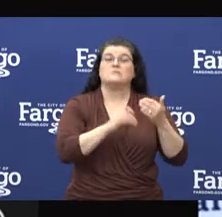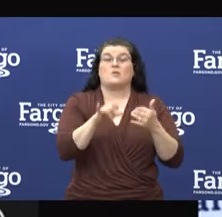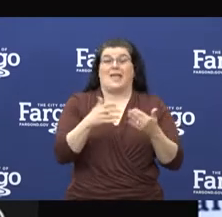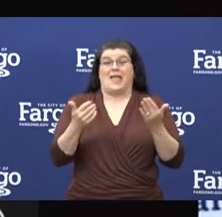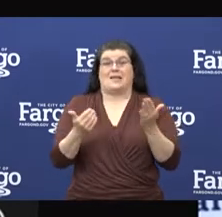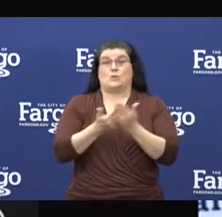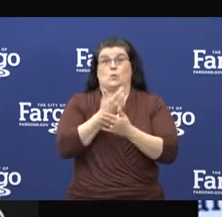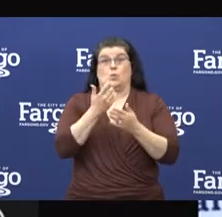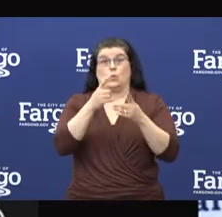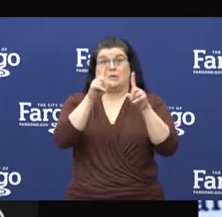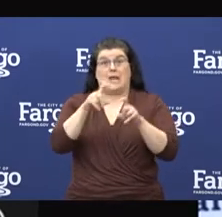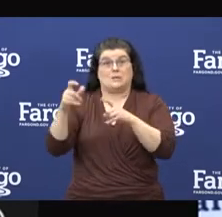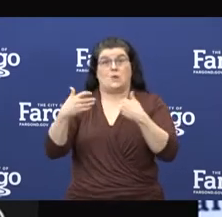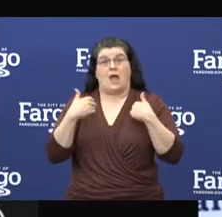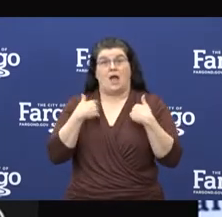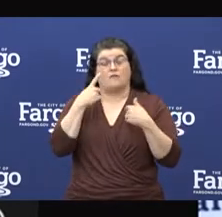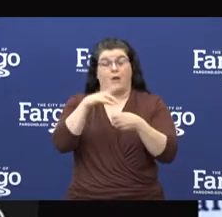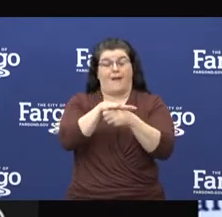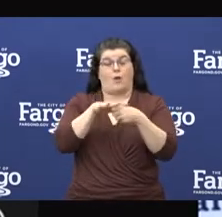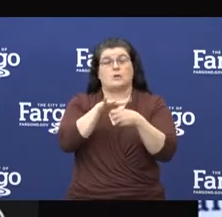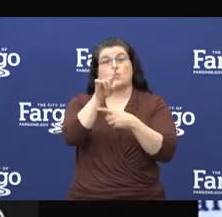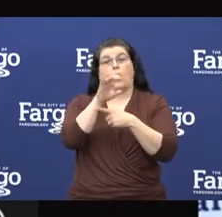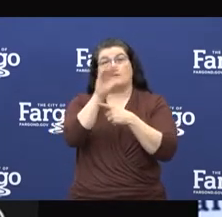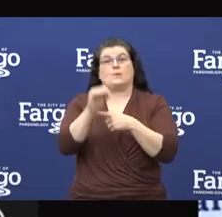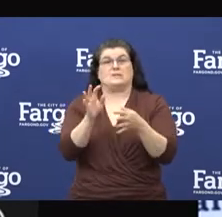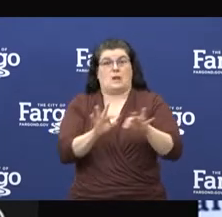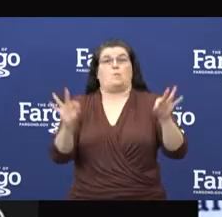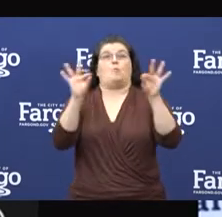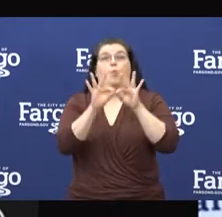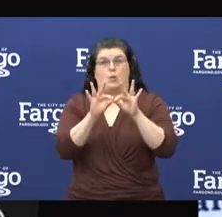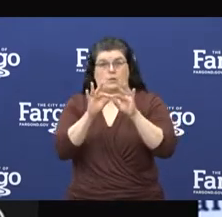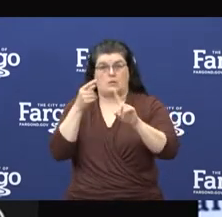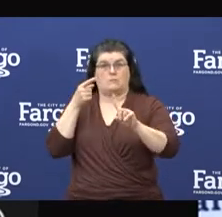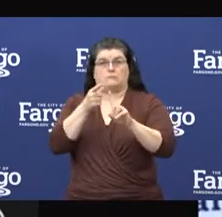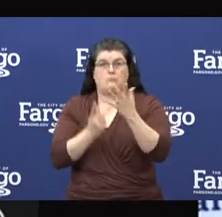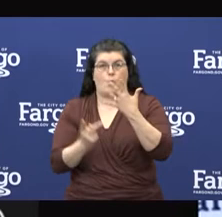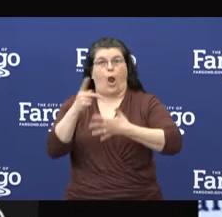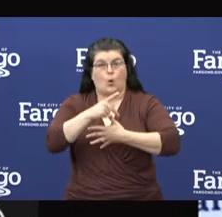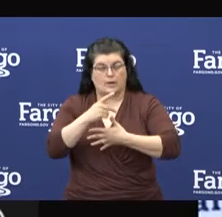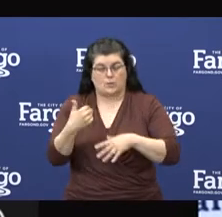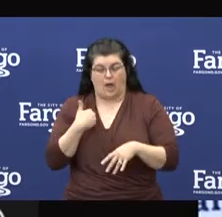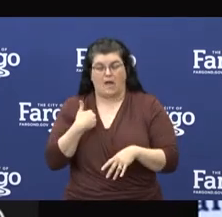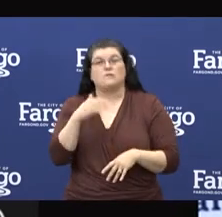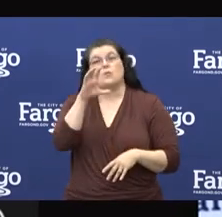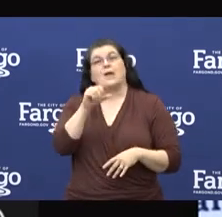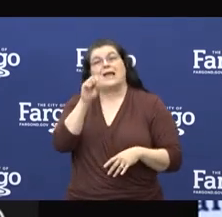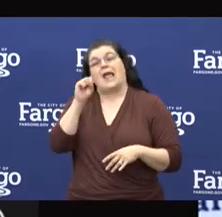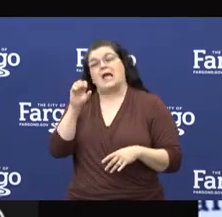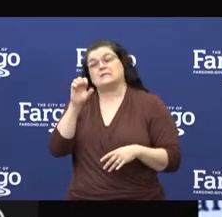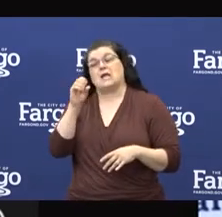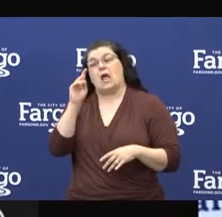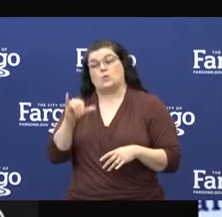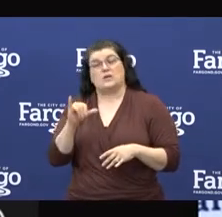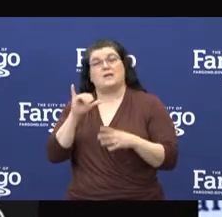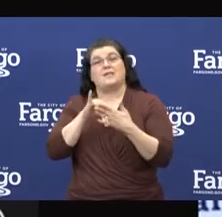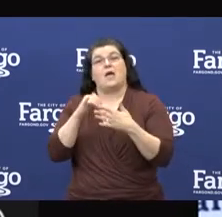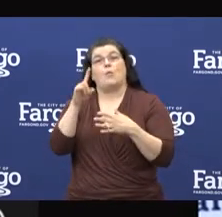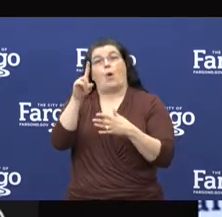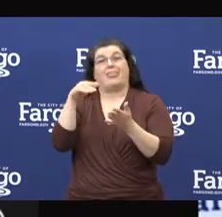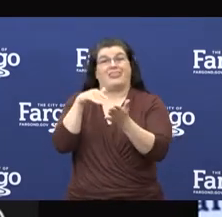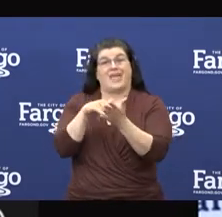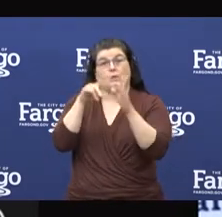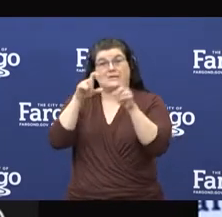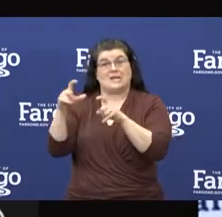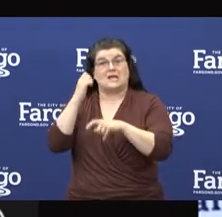is 100% locally prioritized. Cass County has recently been designated 1,000 COVID tests per day, which